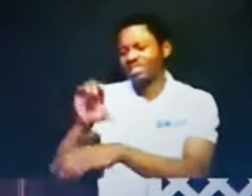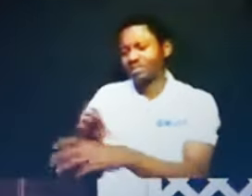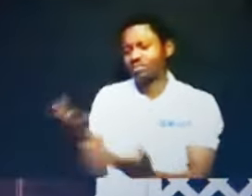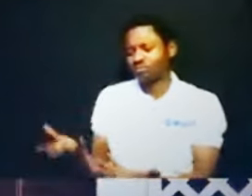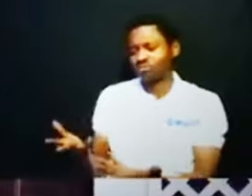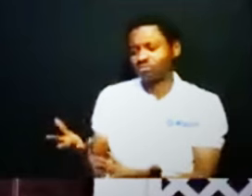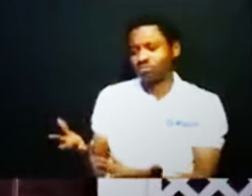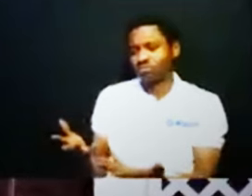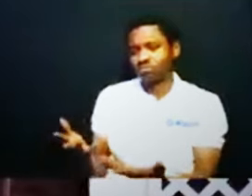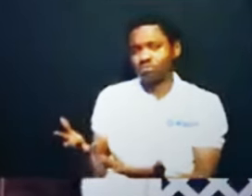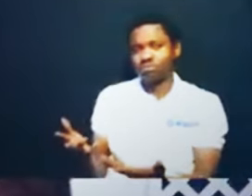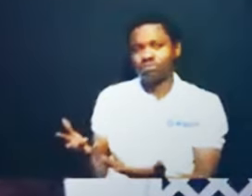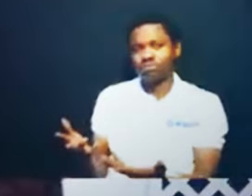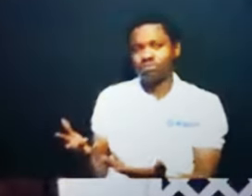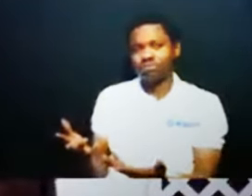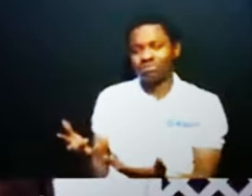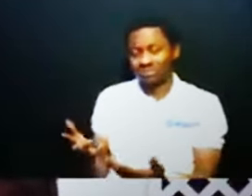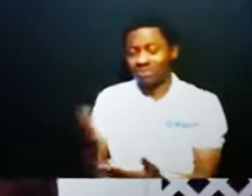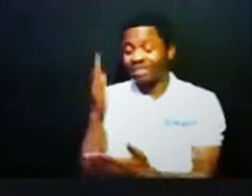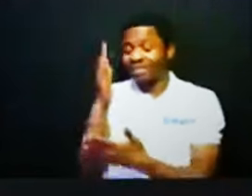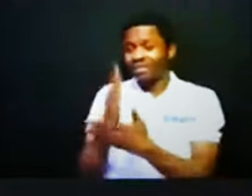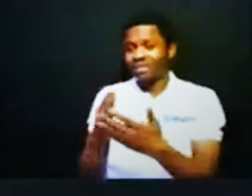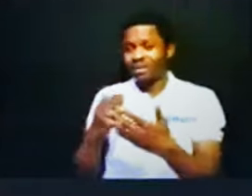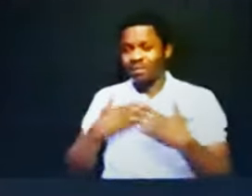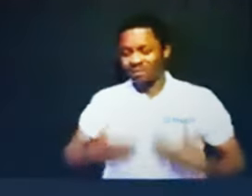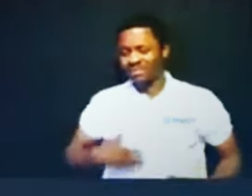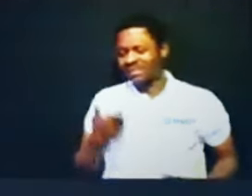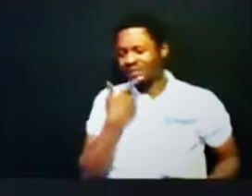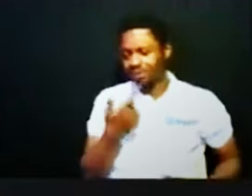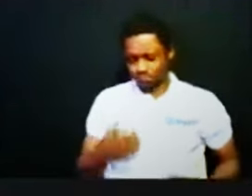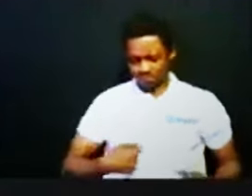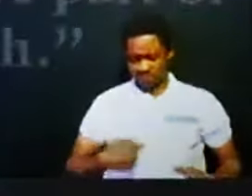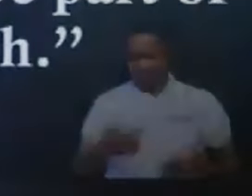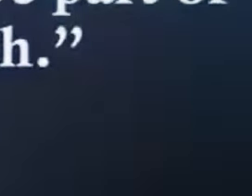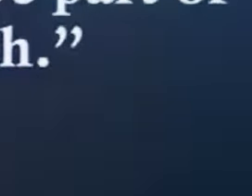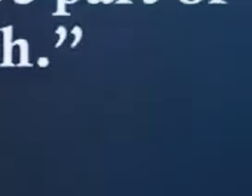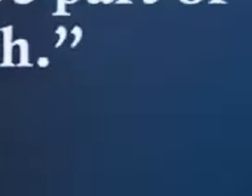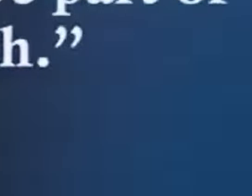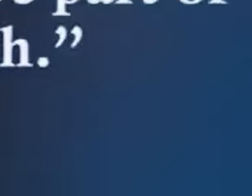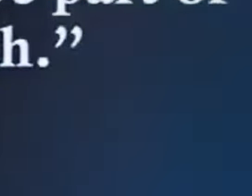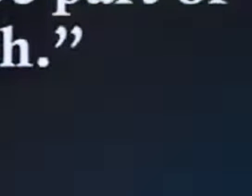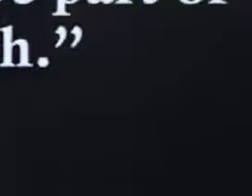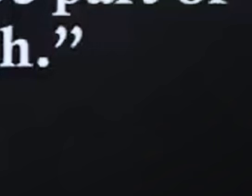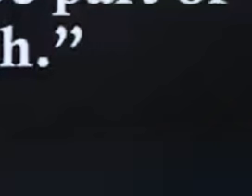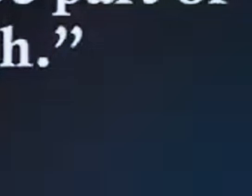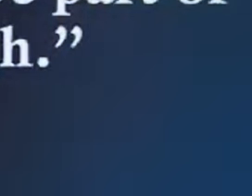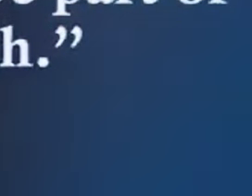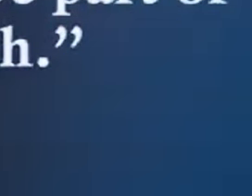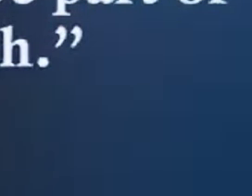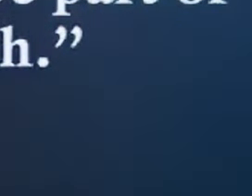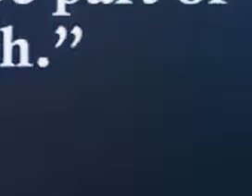I'm glad that the church does not consist of perfect people. If